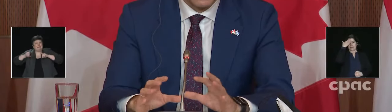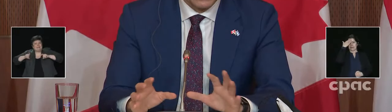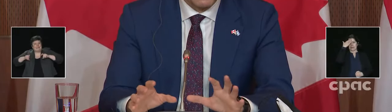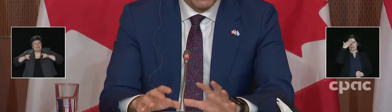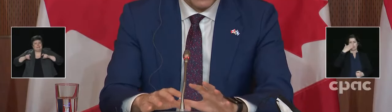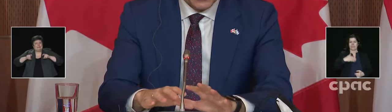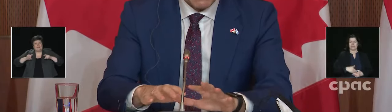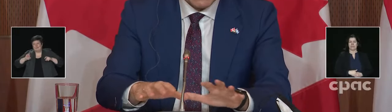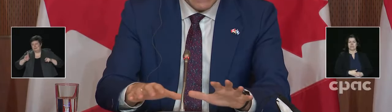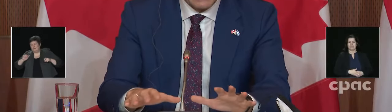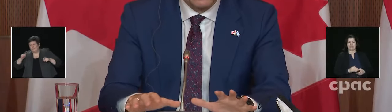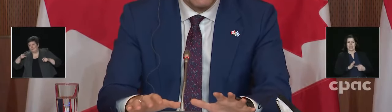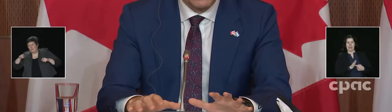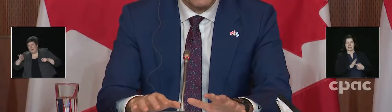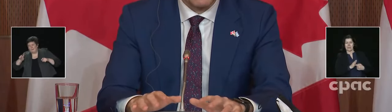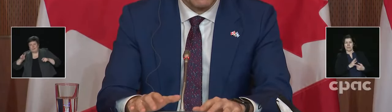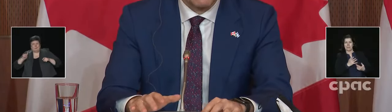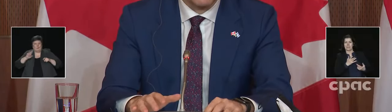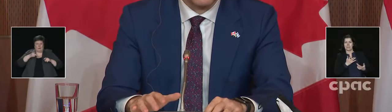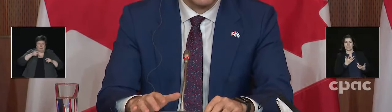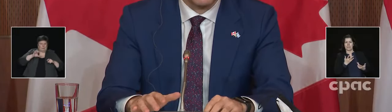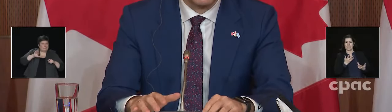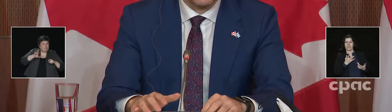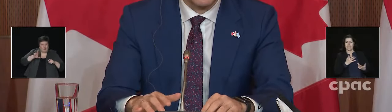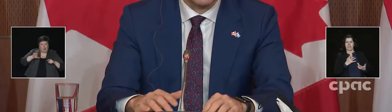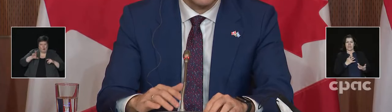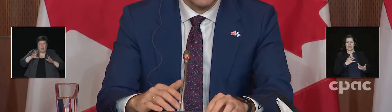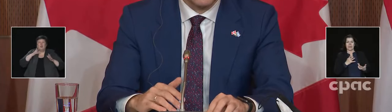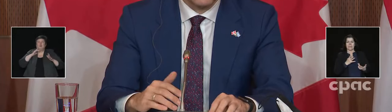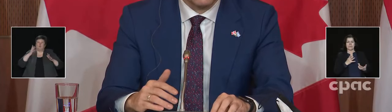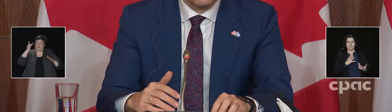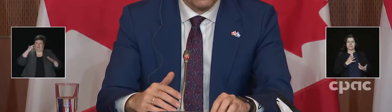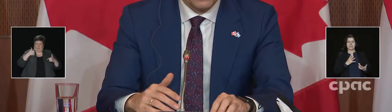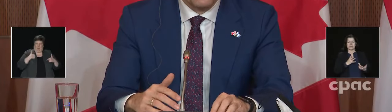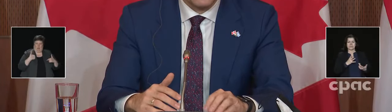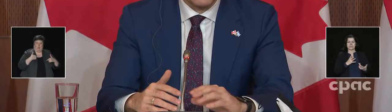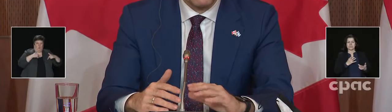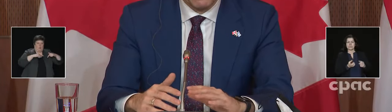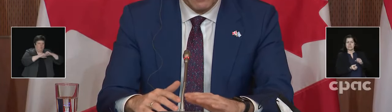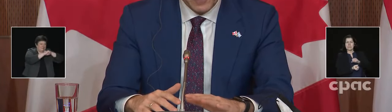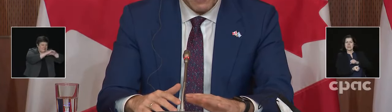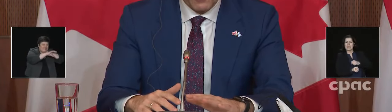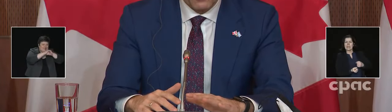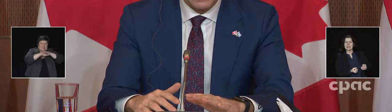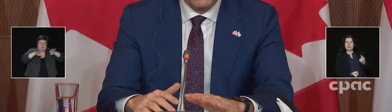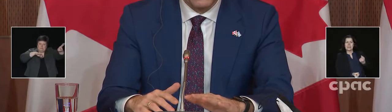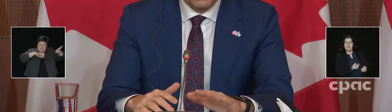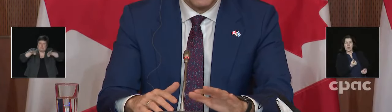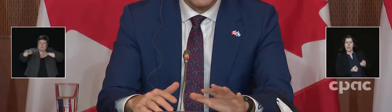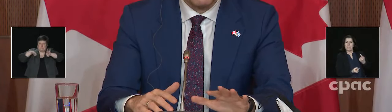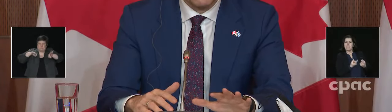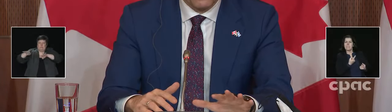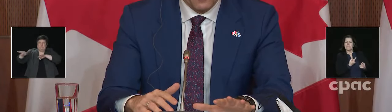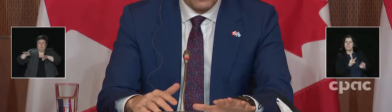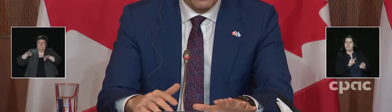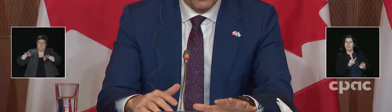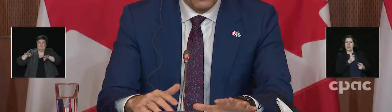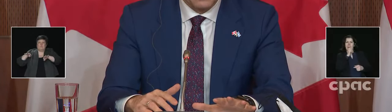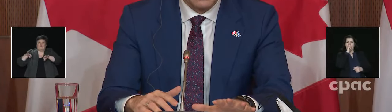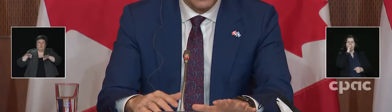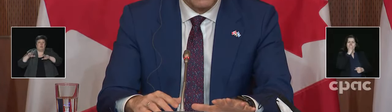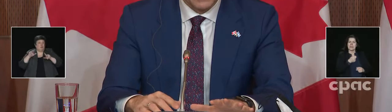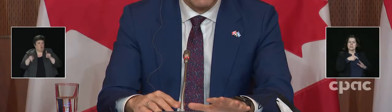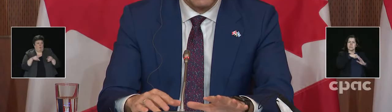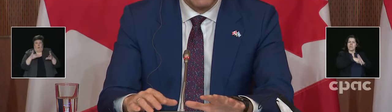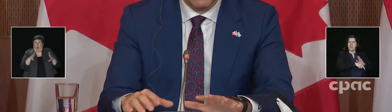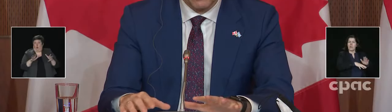So sharing that information in provinces and territories with people that would already be vulnerable